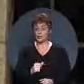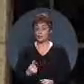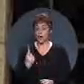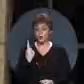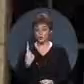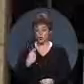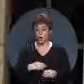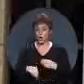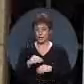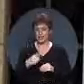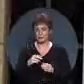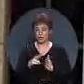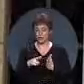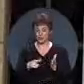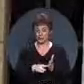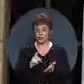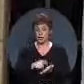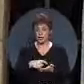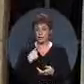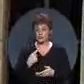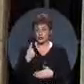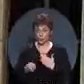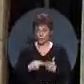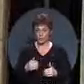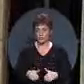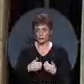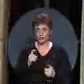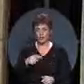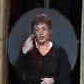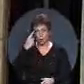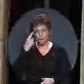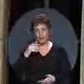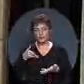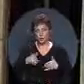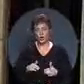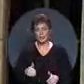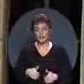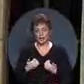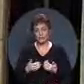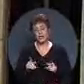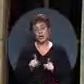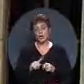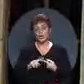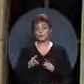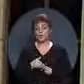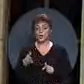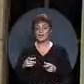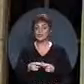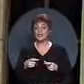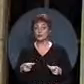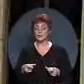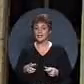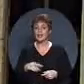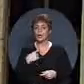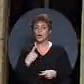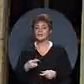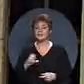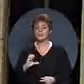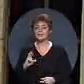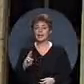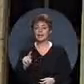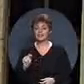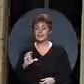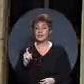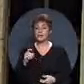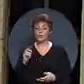one organization, and we perhaps he should give thought to this. The